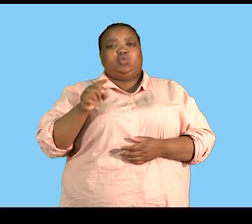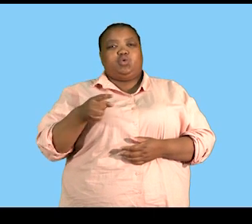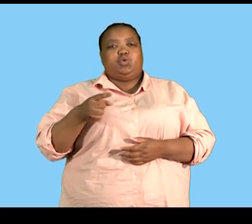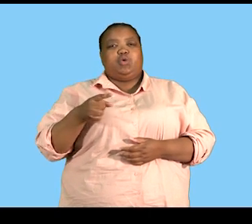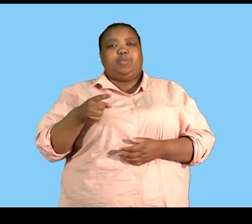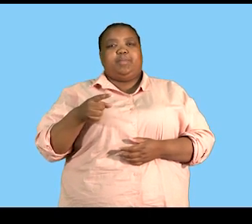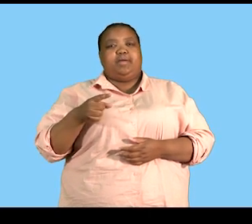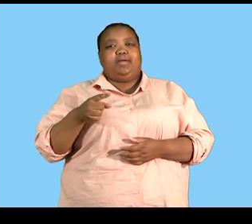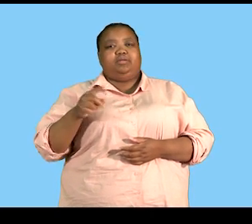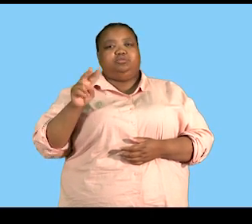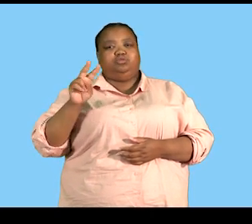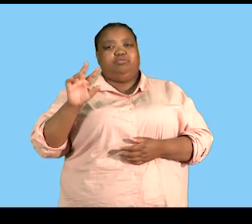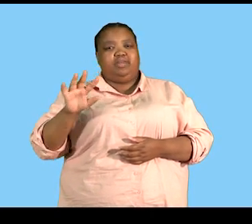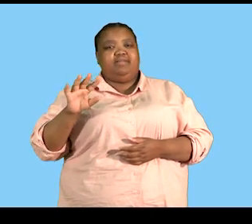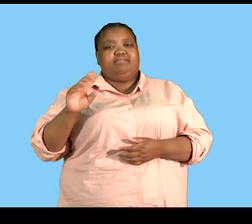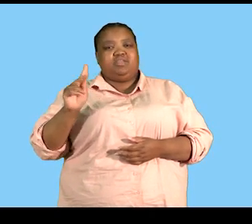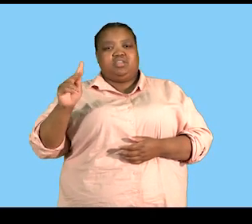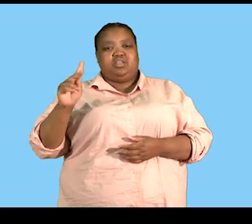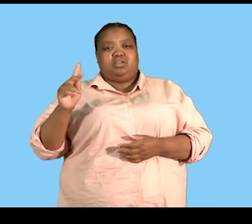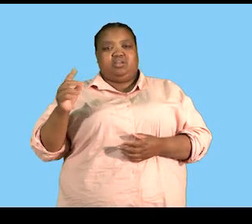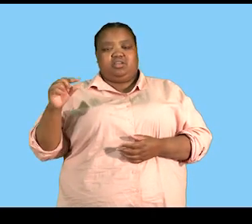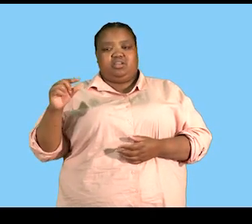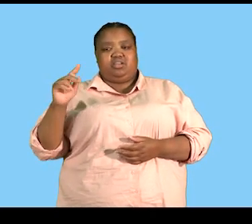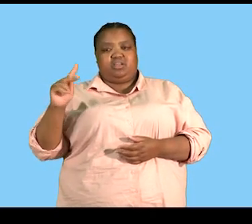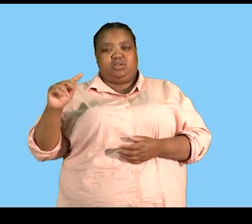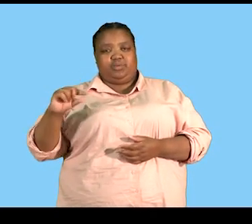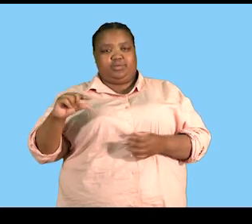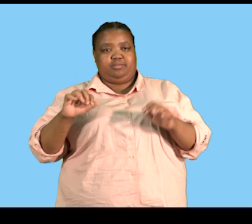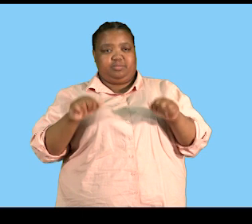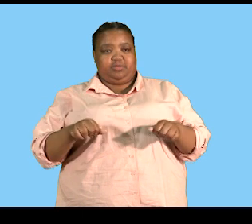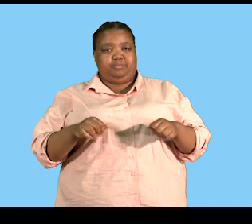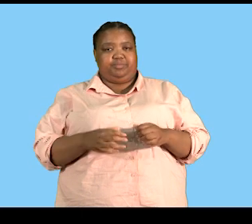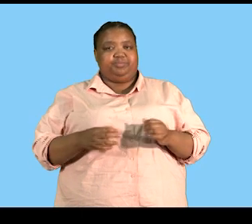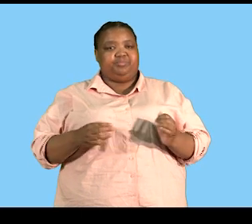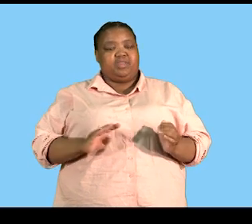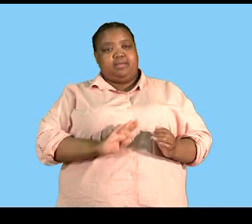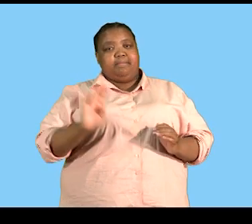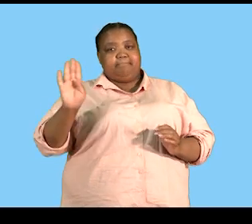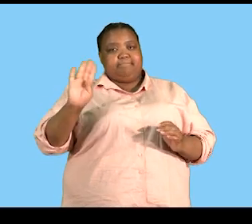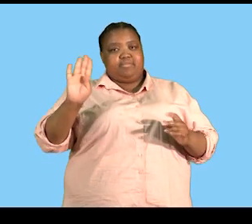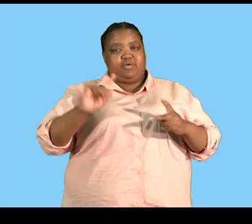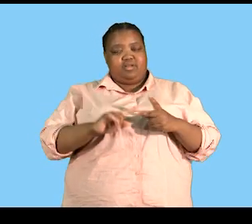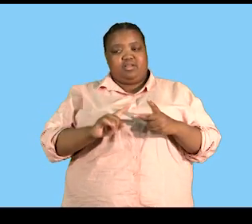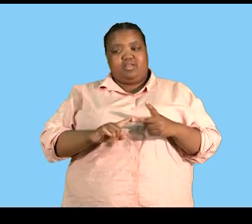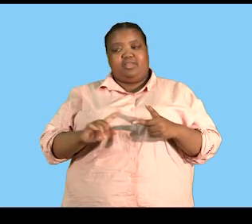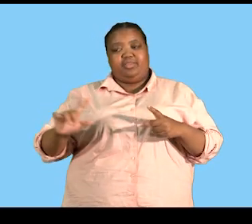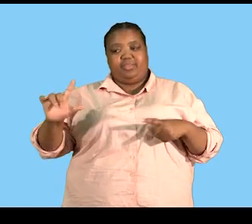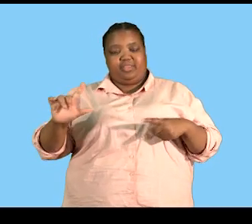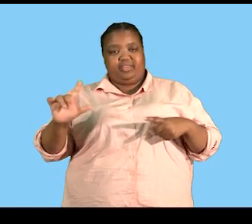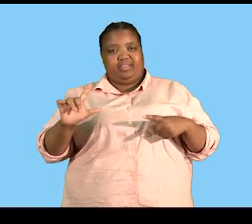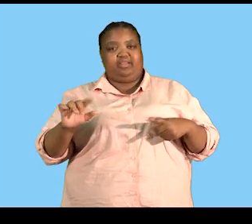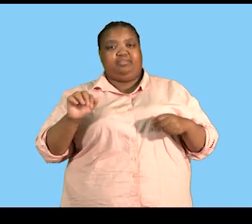kilograms. So just again, here is the dimensions: centimeters,